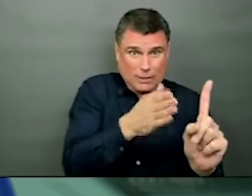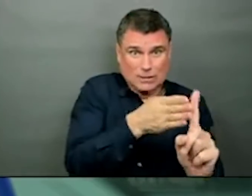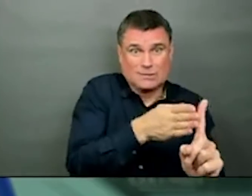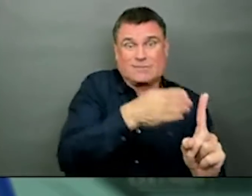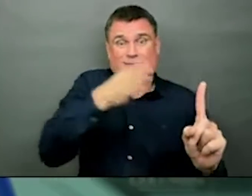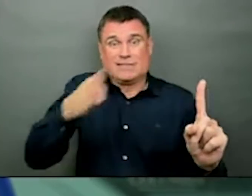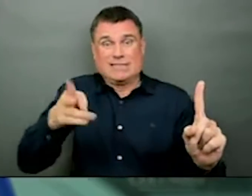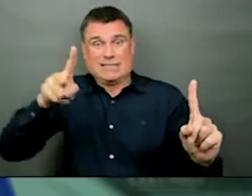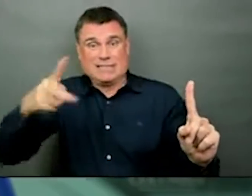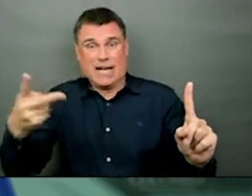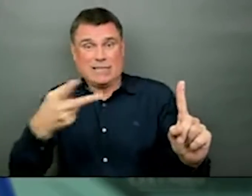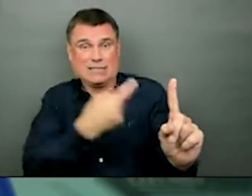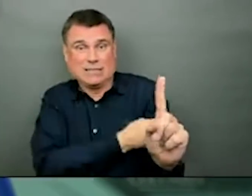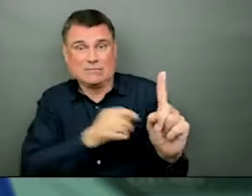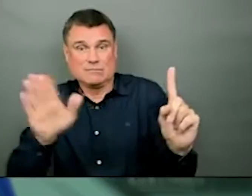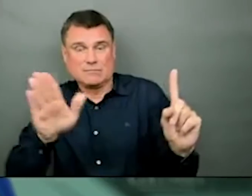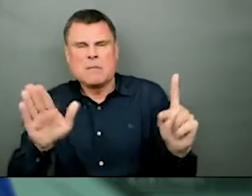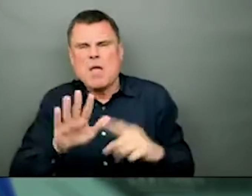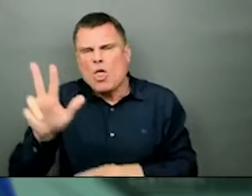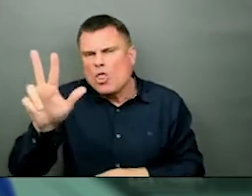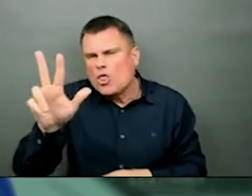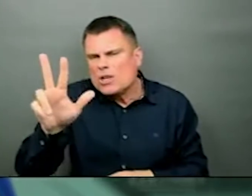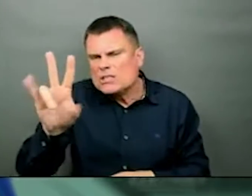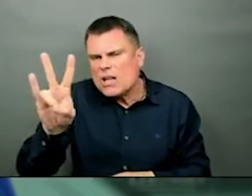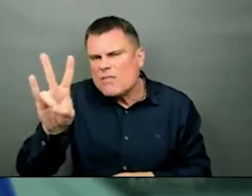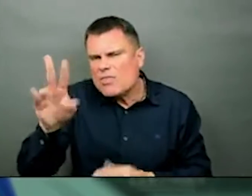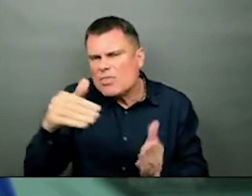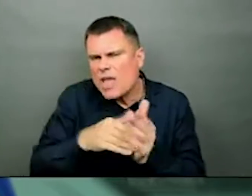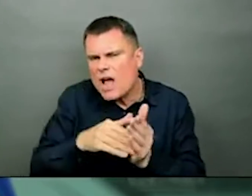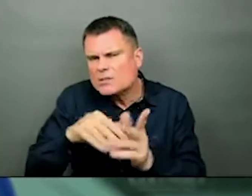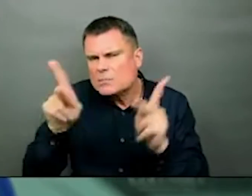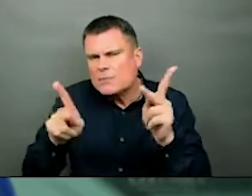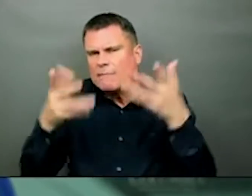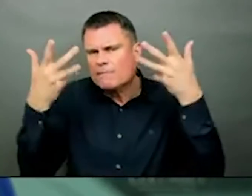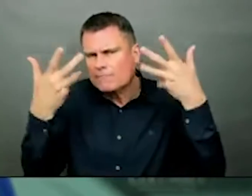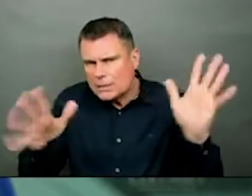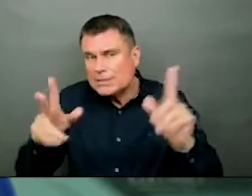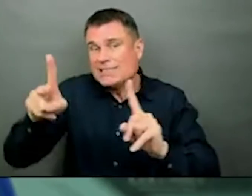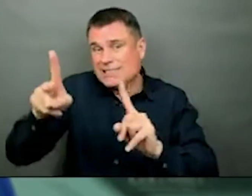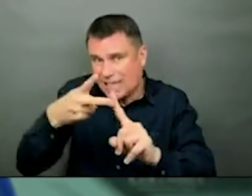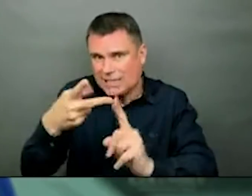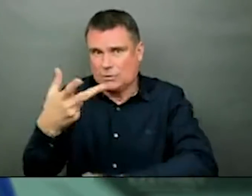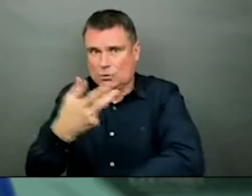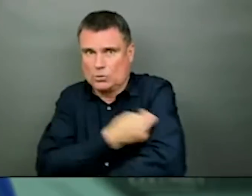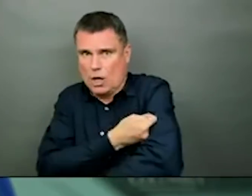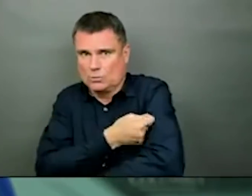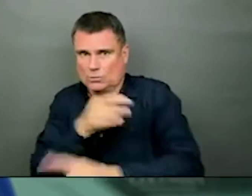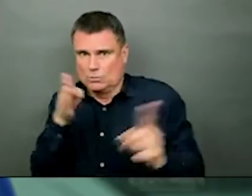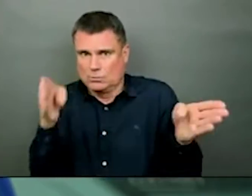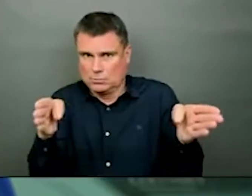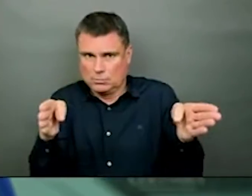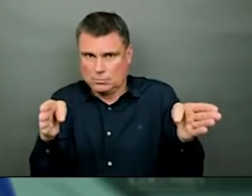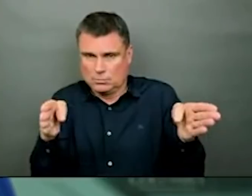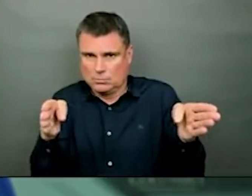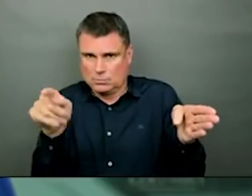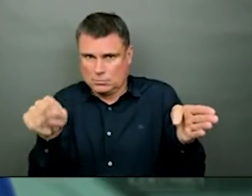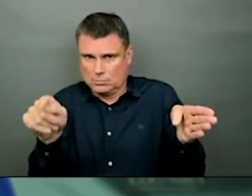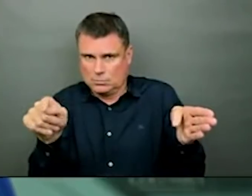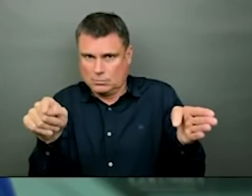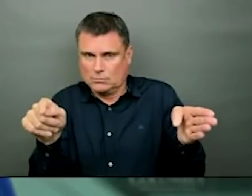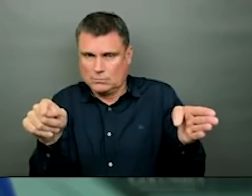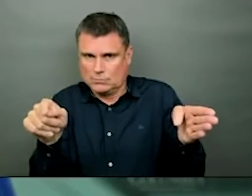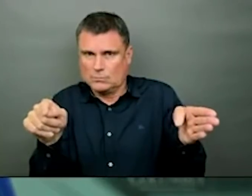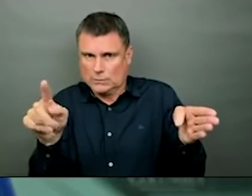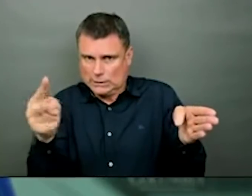that's obviously something we continue to do particularly in the places where we delivered first doses early, which